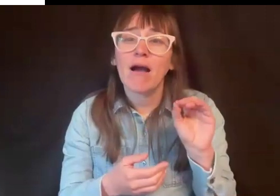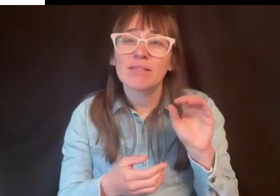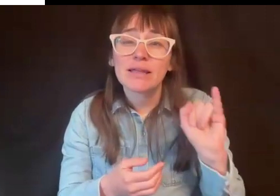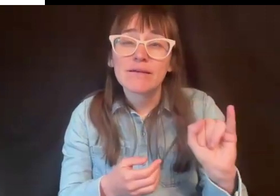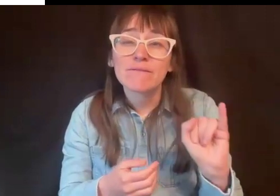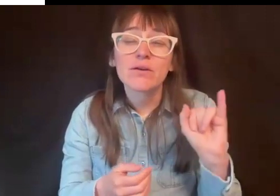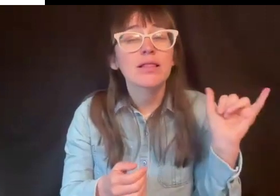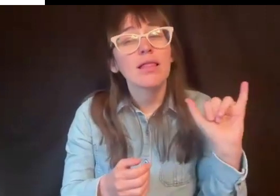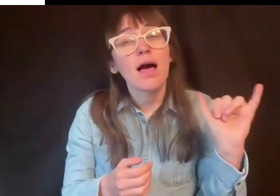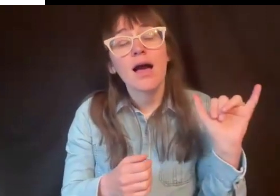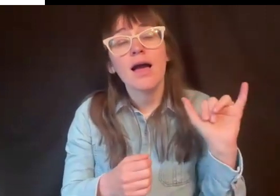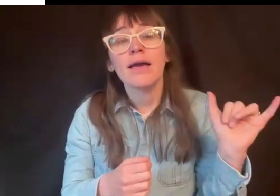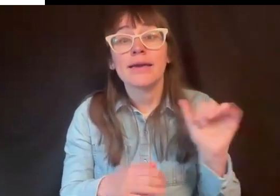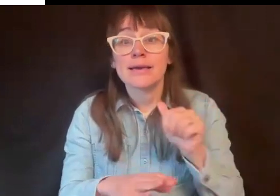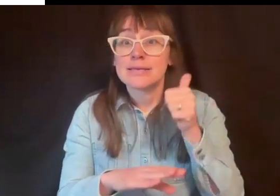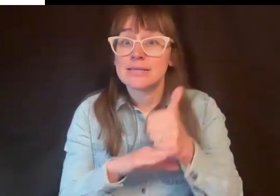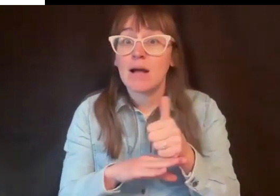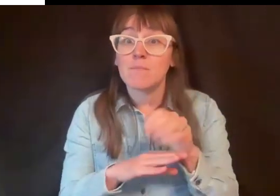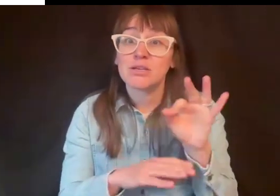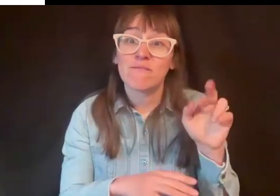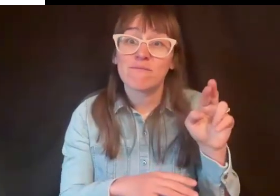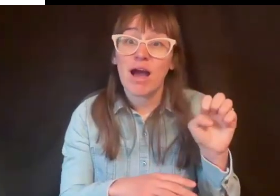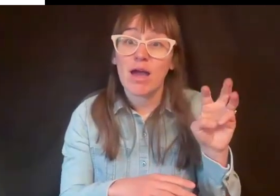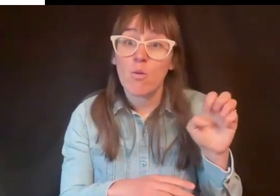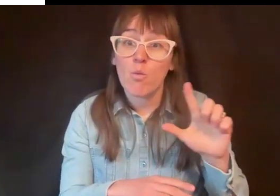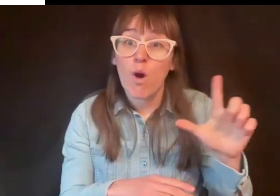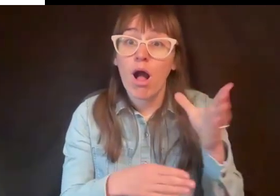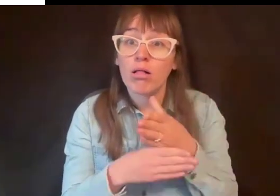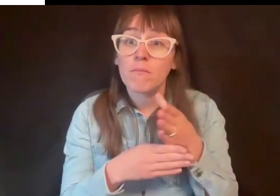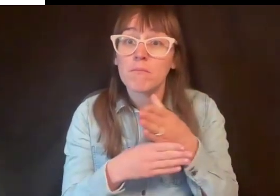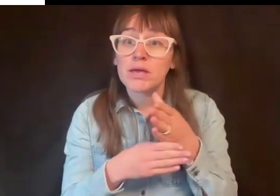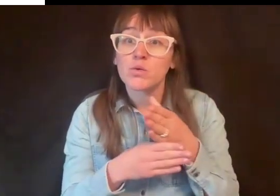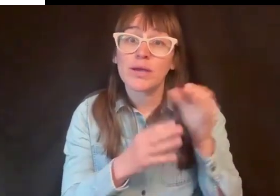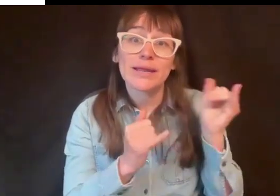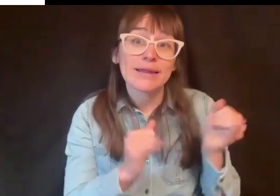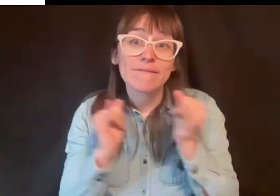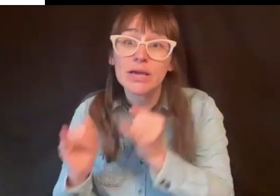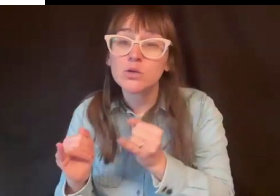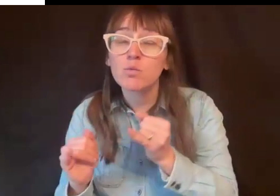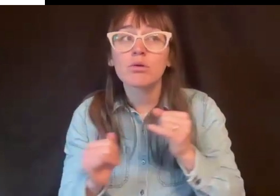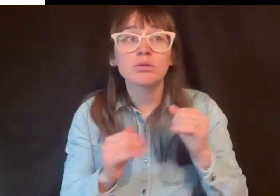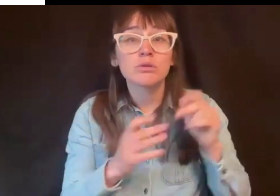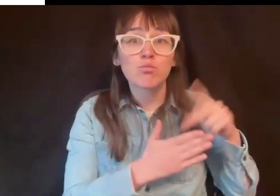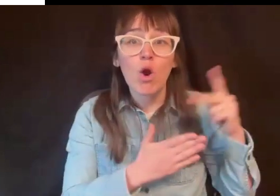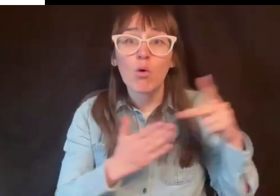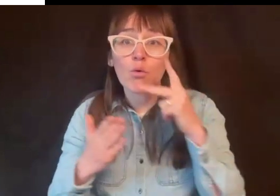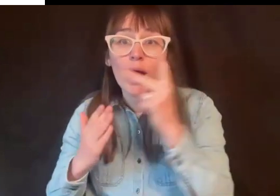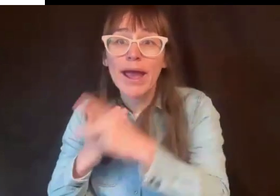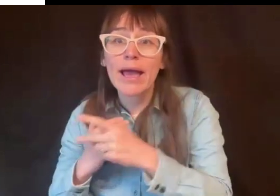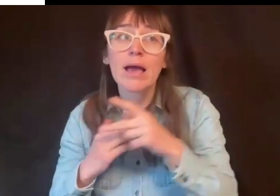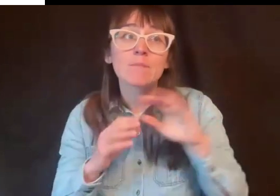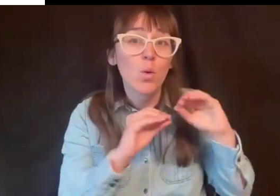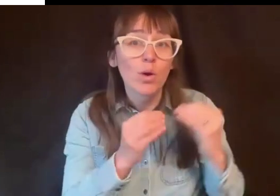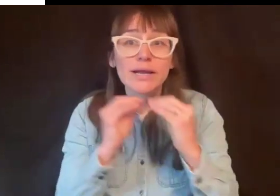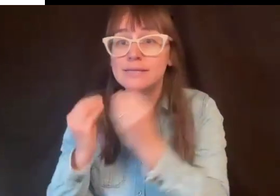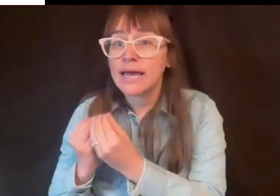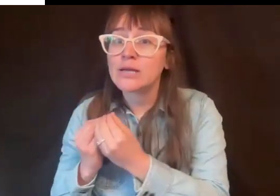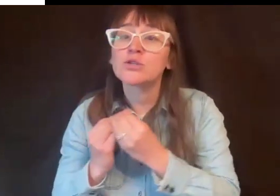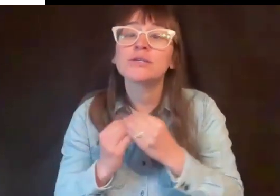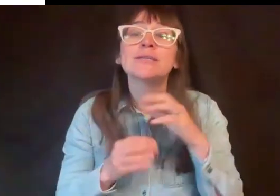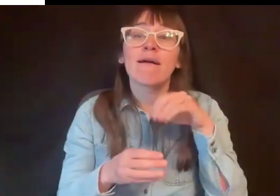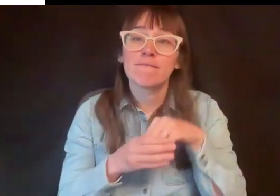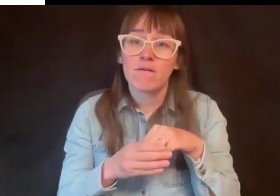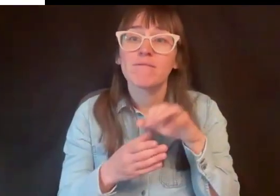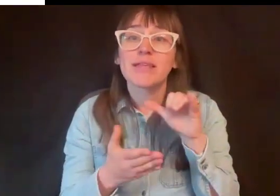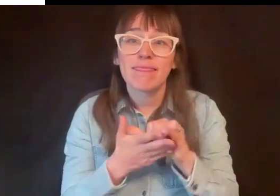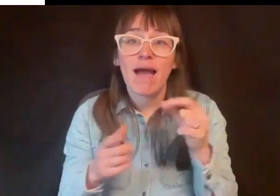include establishing firewalls between or among individuals, programs, or organizations involved in the